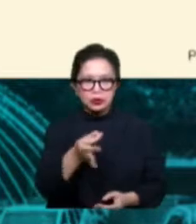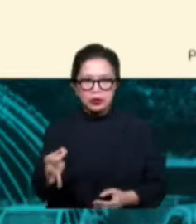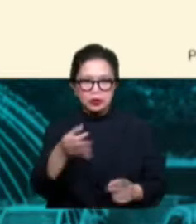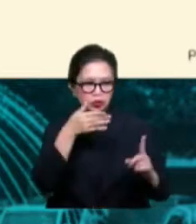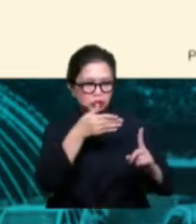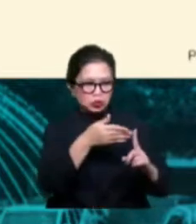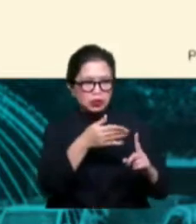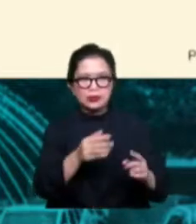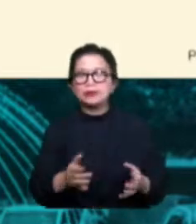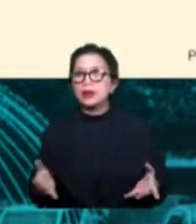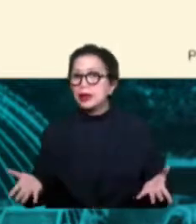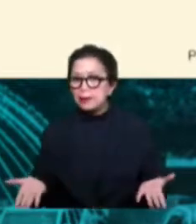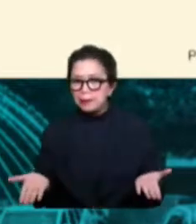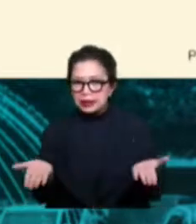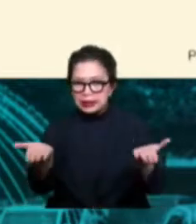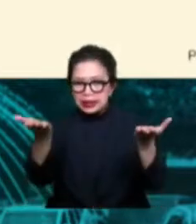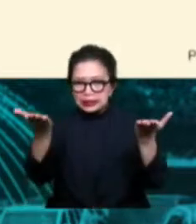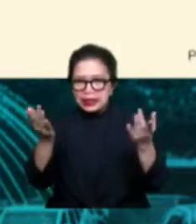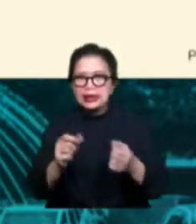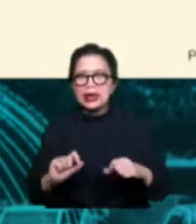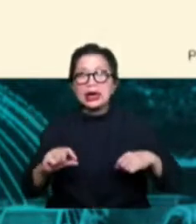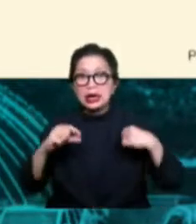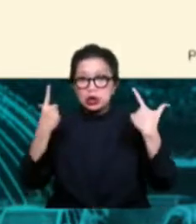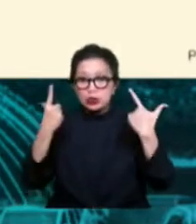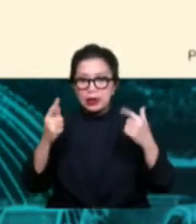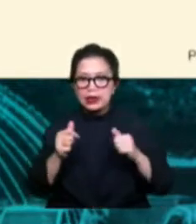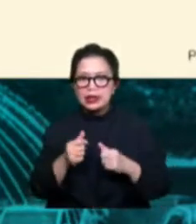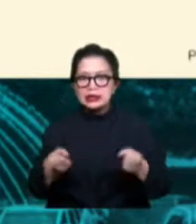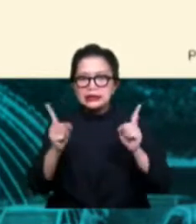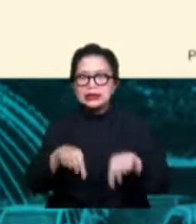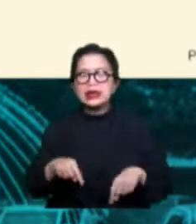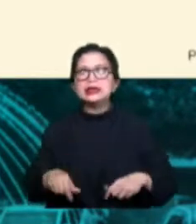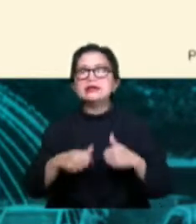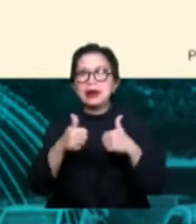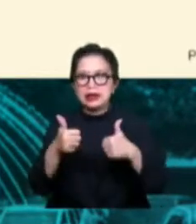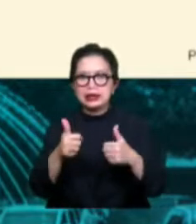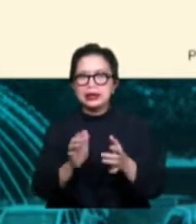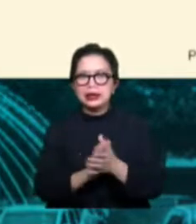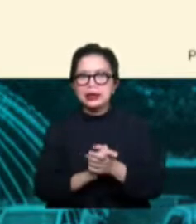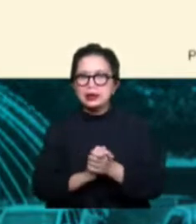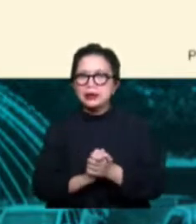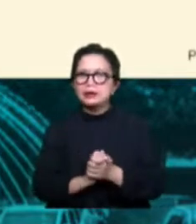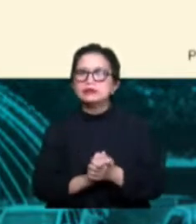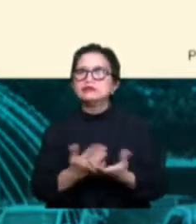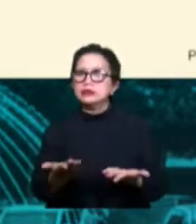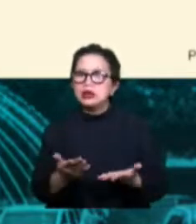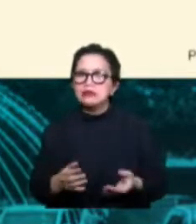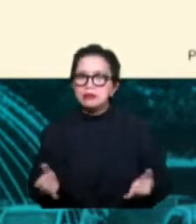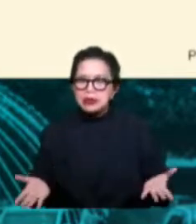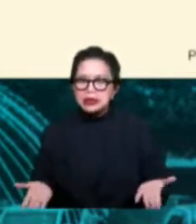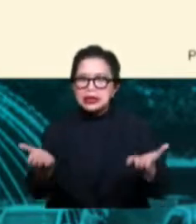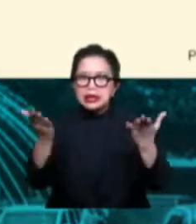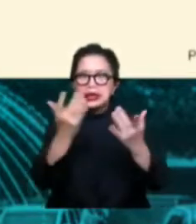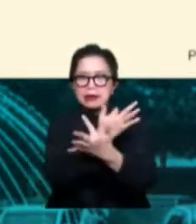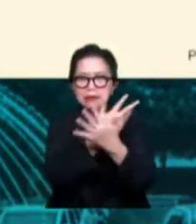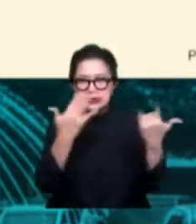settlement and citizen life, including access and equity to safe